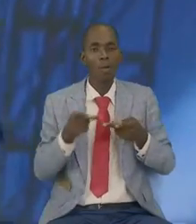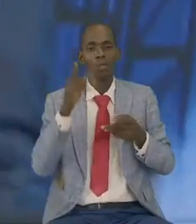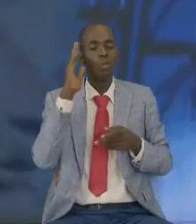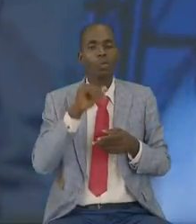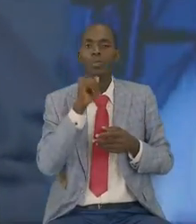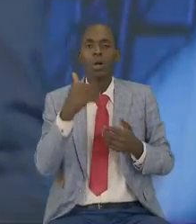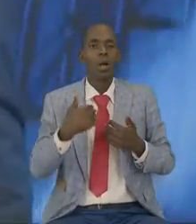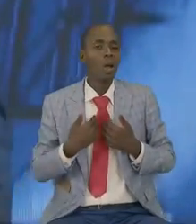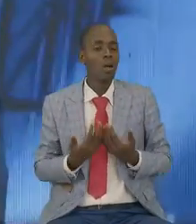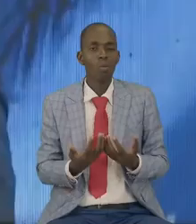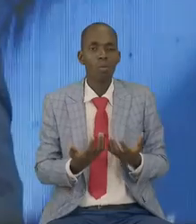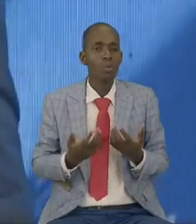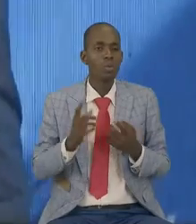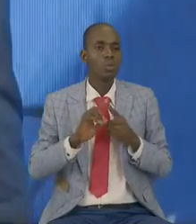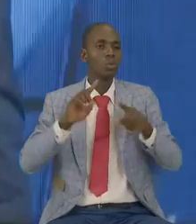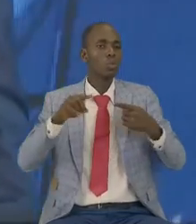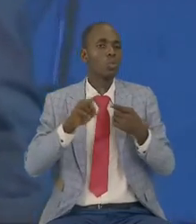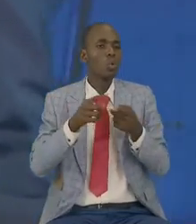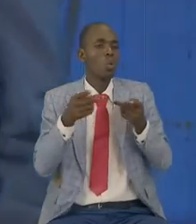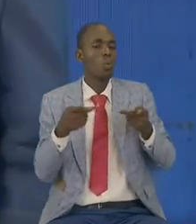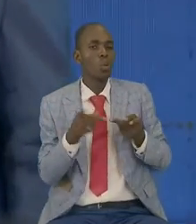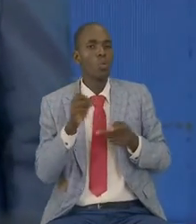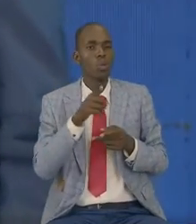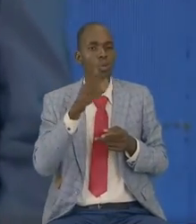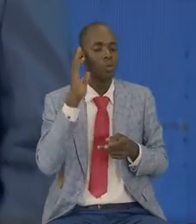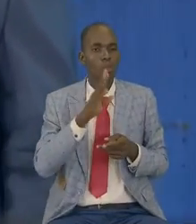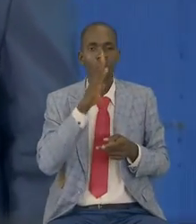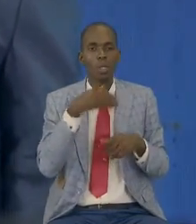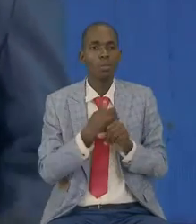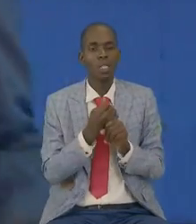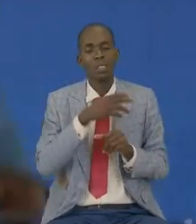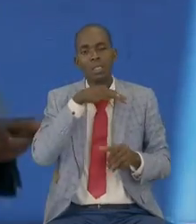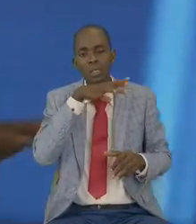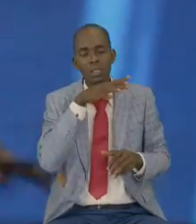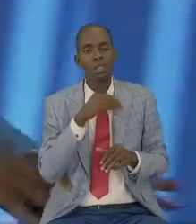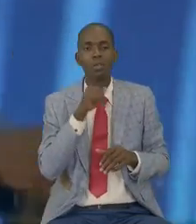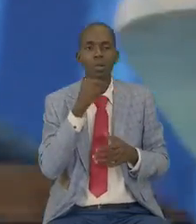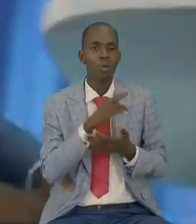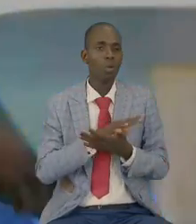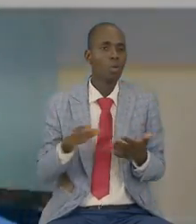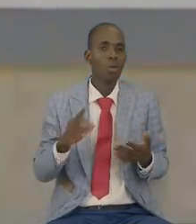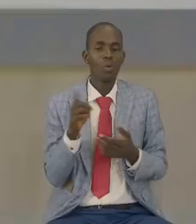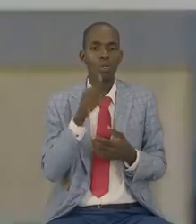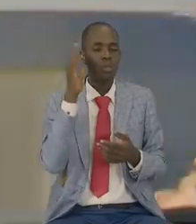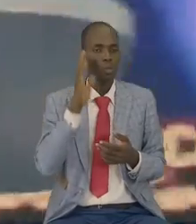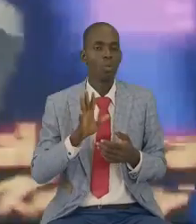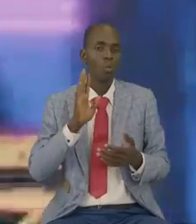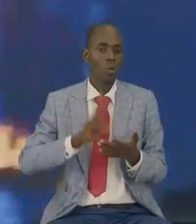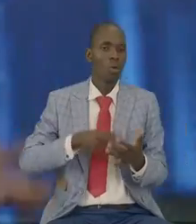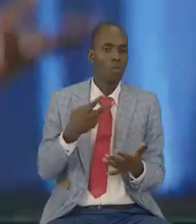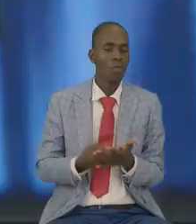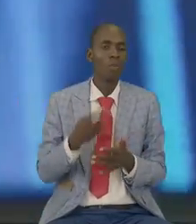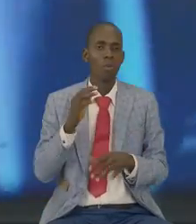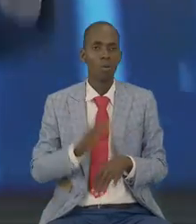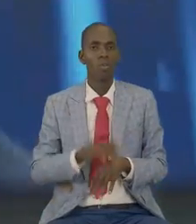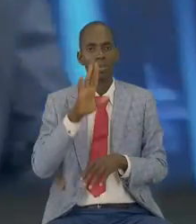to go to a place where you'll be defiled, where you'll be unholy, where you'll be unrighteous, and where you'll fall on your face